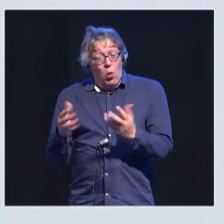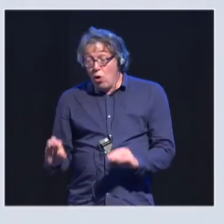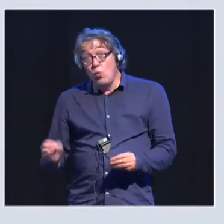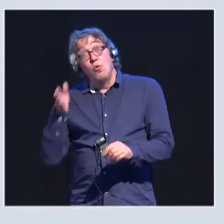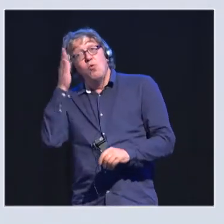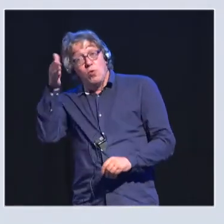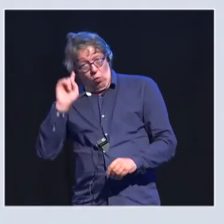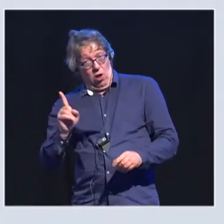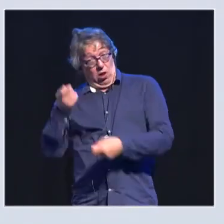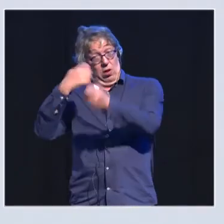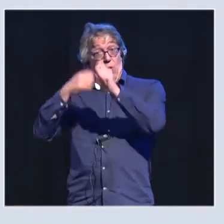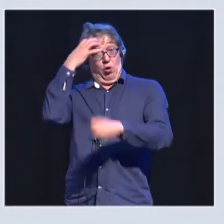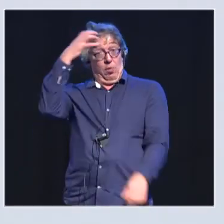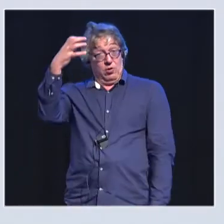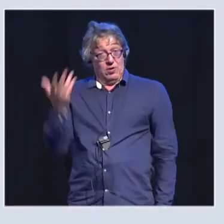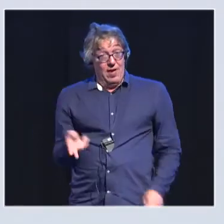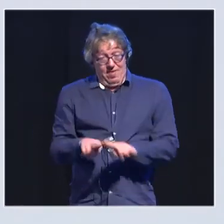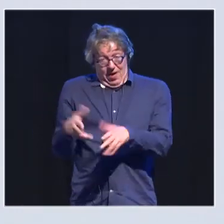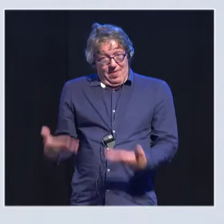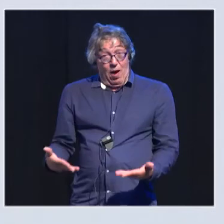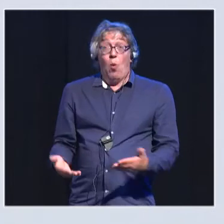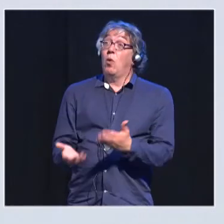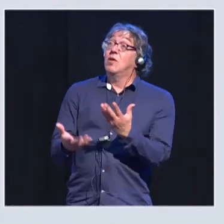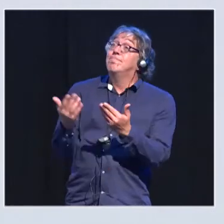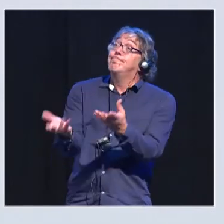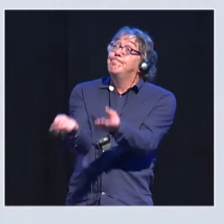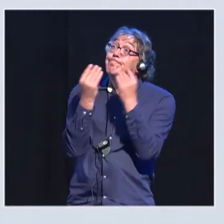equipped if they don't have the right skills, if they don't